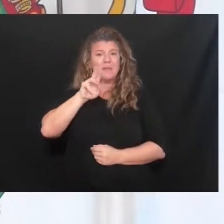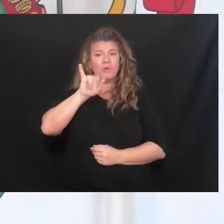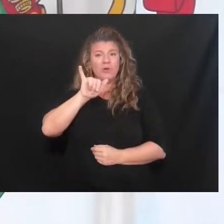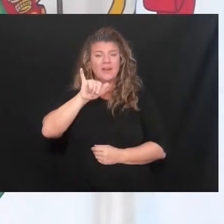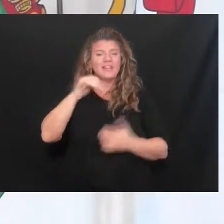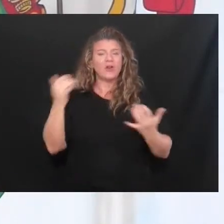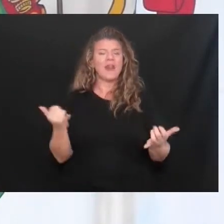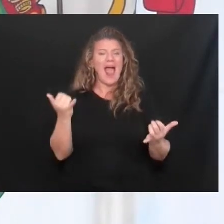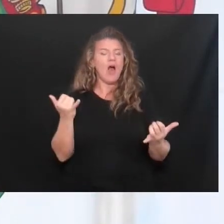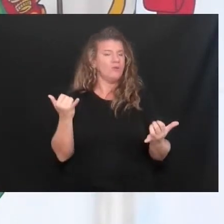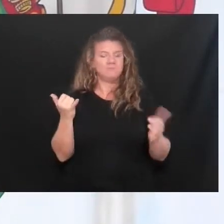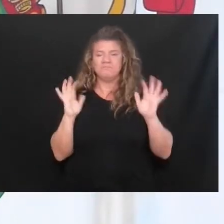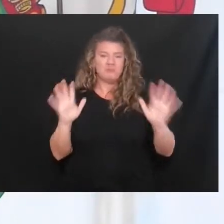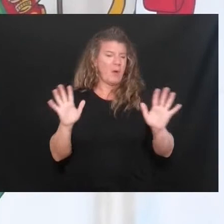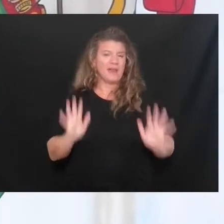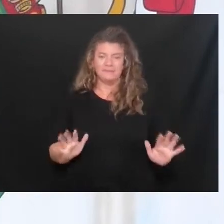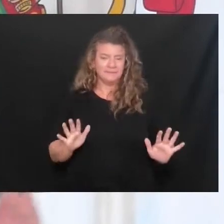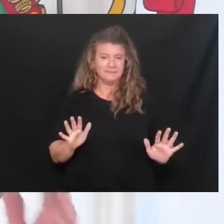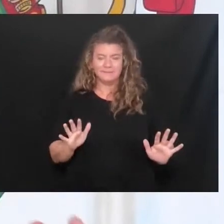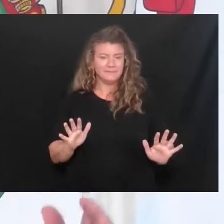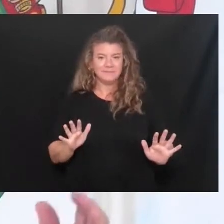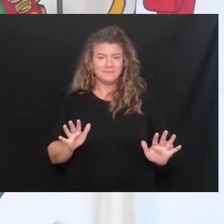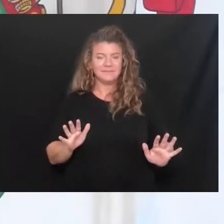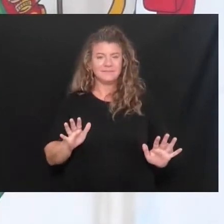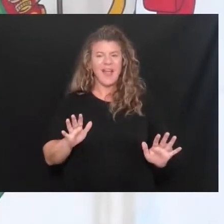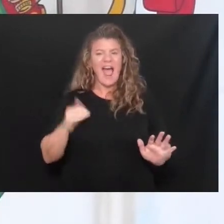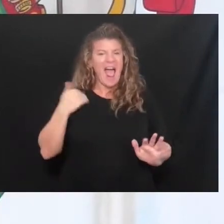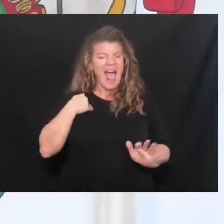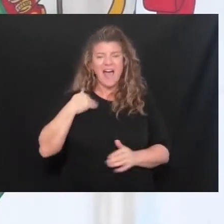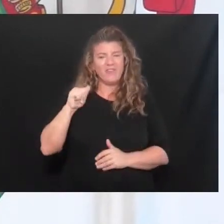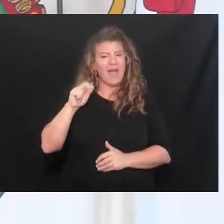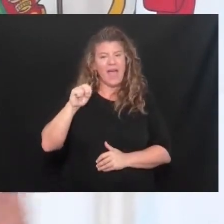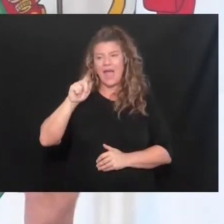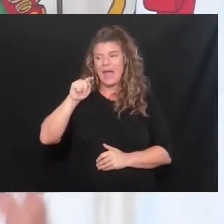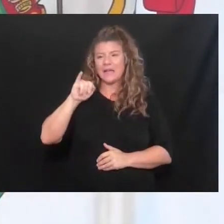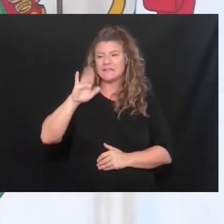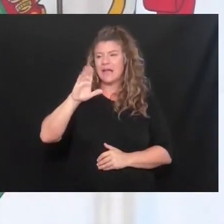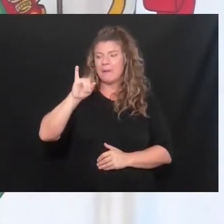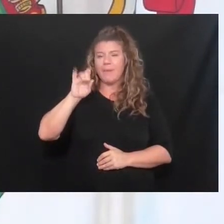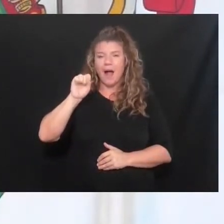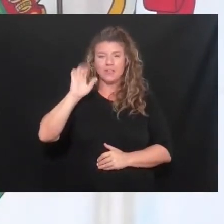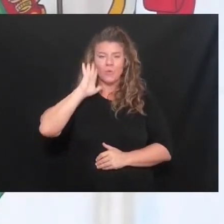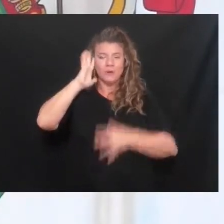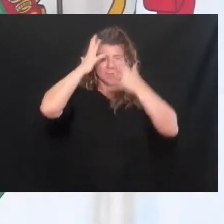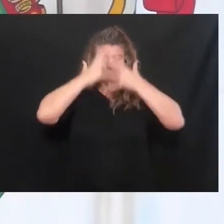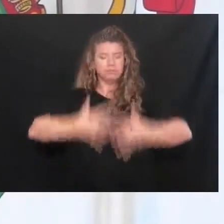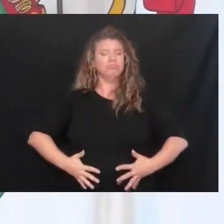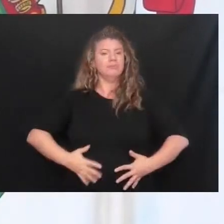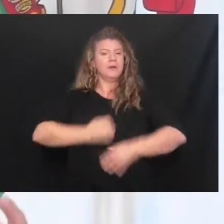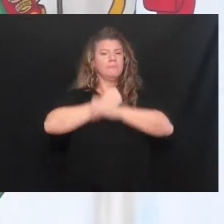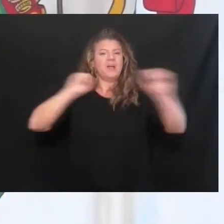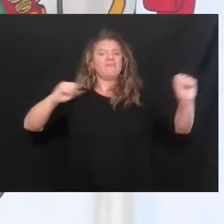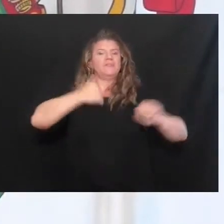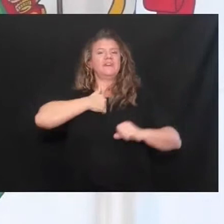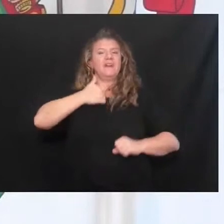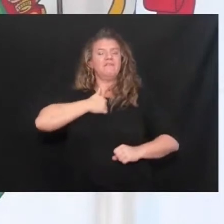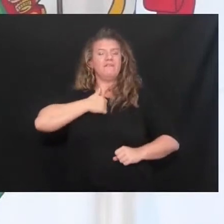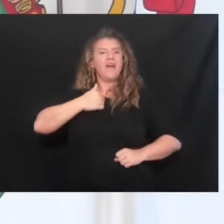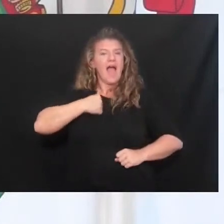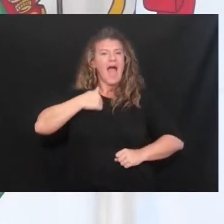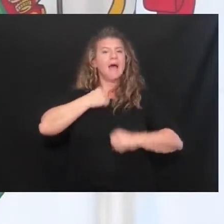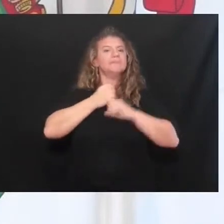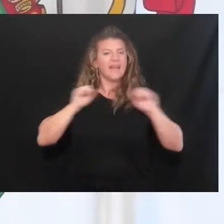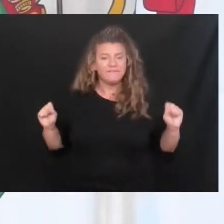are now, and my antibodies are now going to ward off COVID. I'm protected because